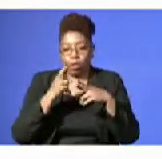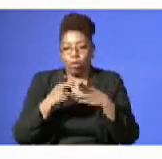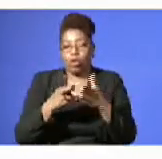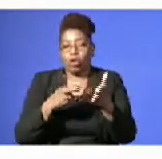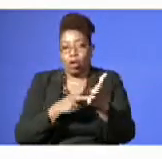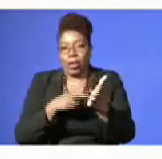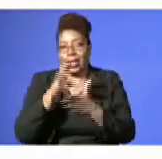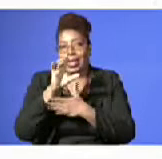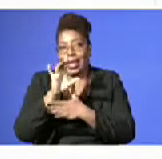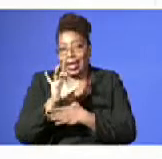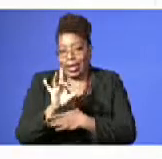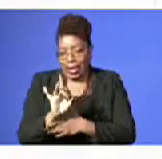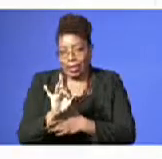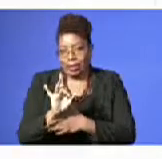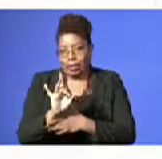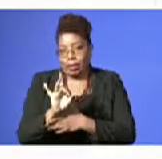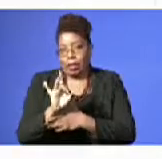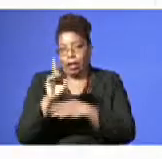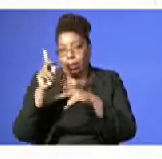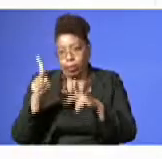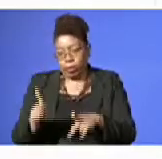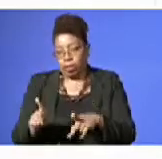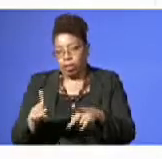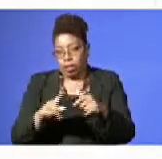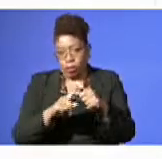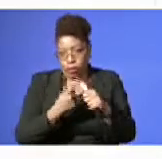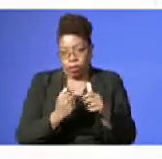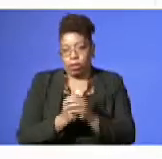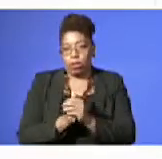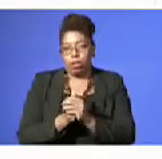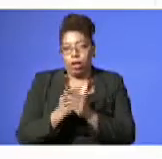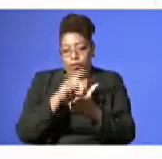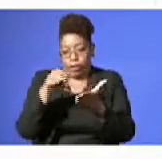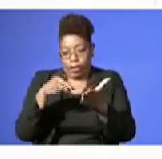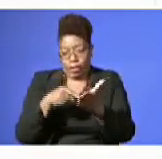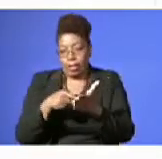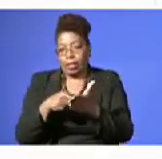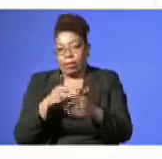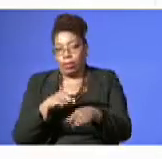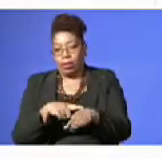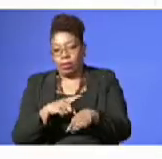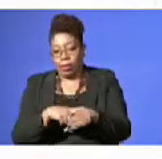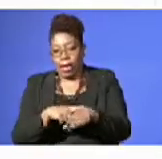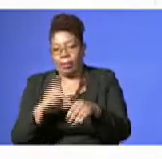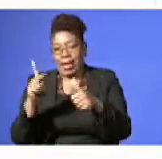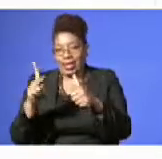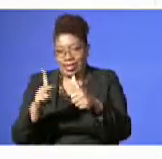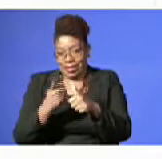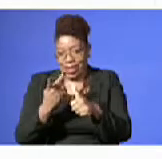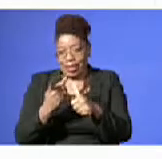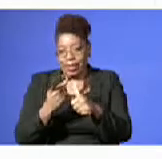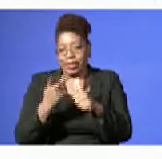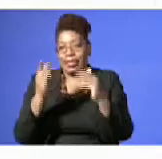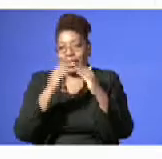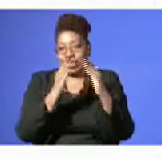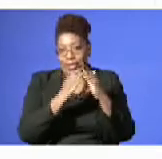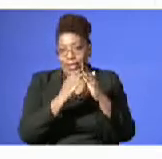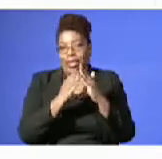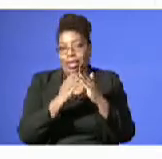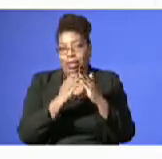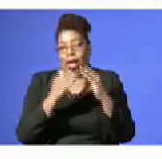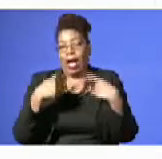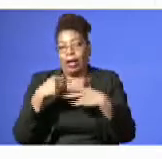8 cases in the first wave. So far, for this wave, our second city has a total